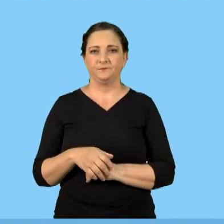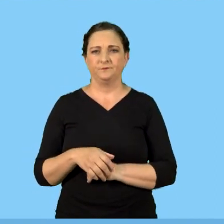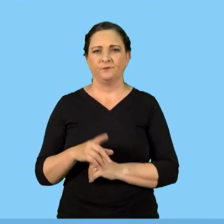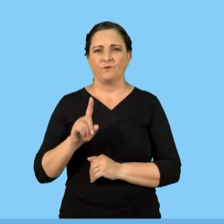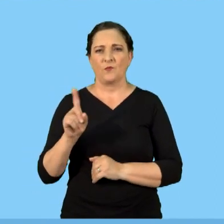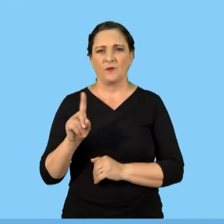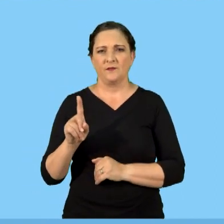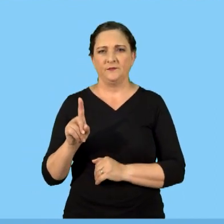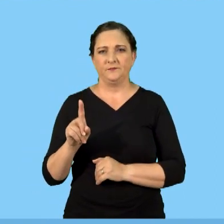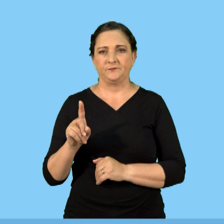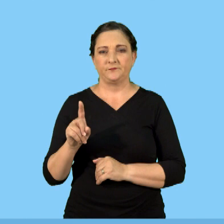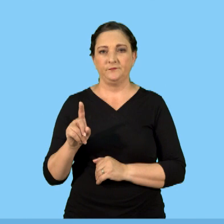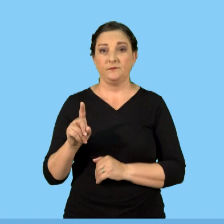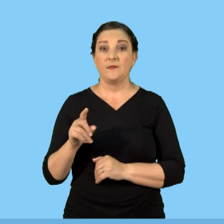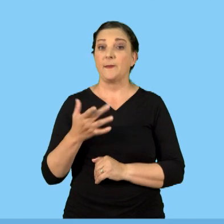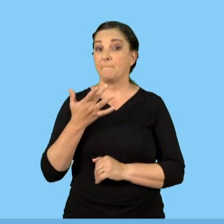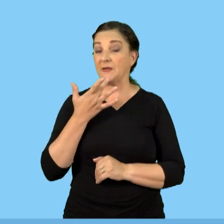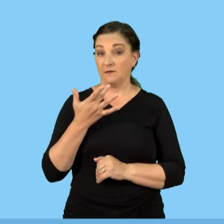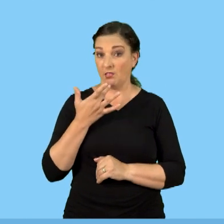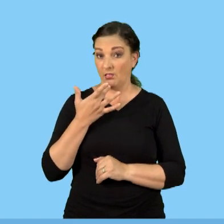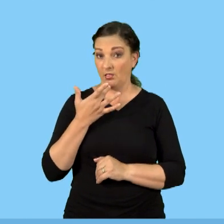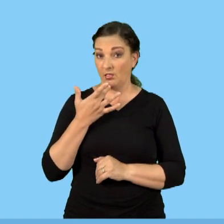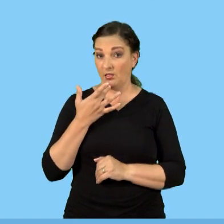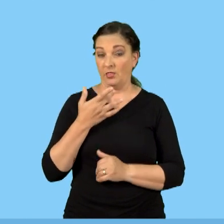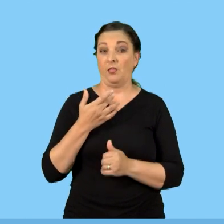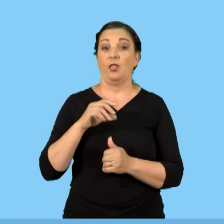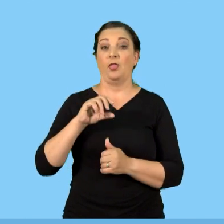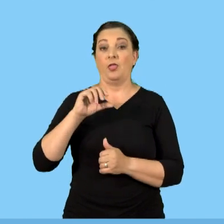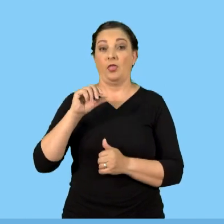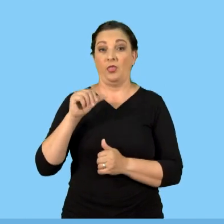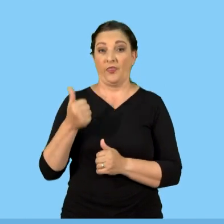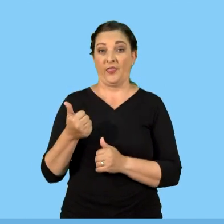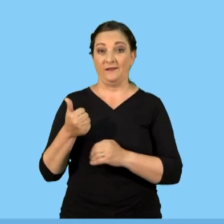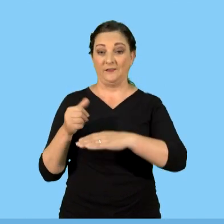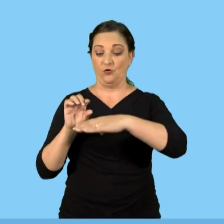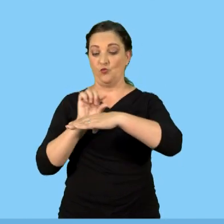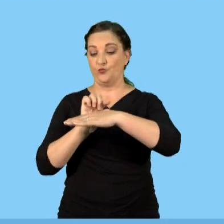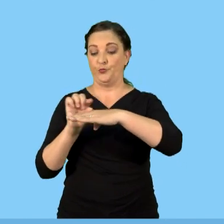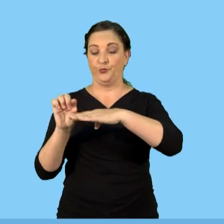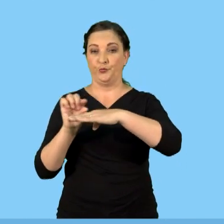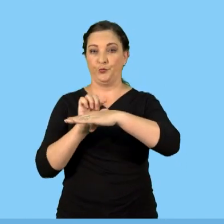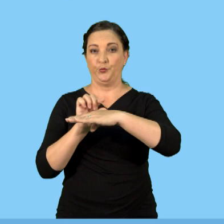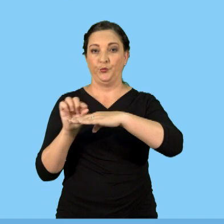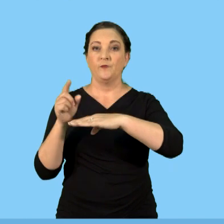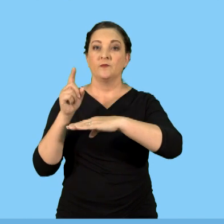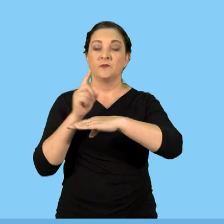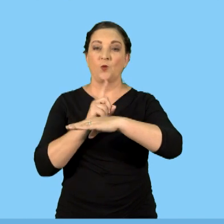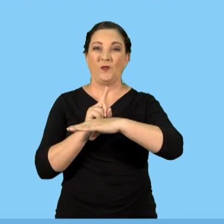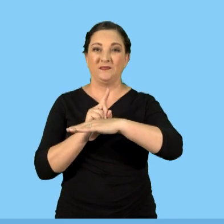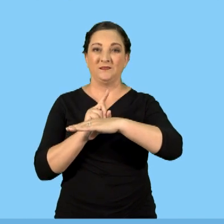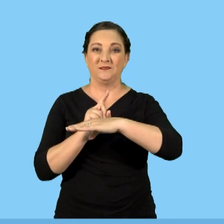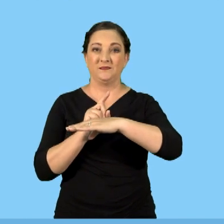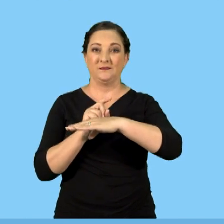or would need to place a barrier between them. So there must be our metal, then there must be a barrier, and that barrier is going